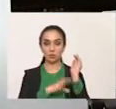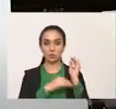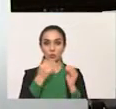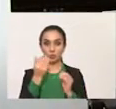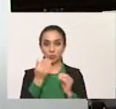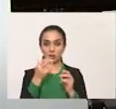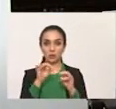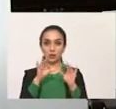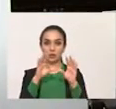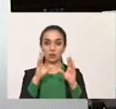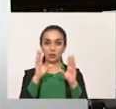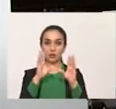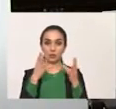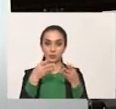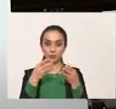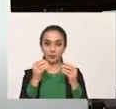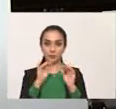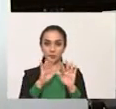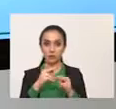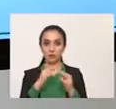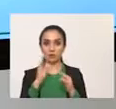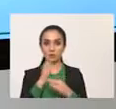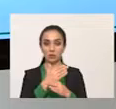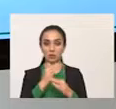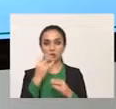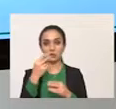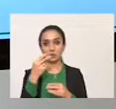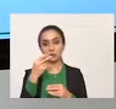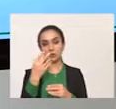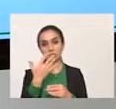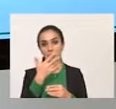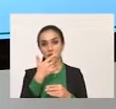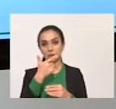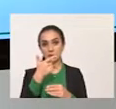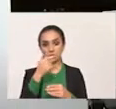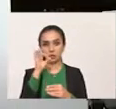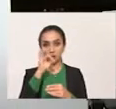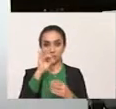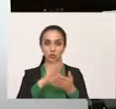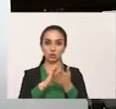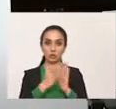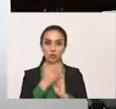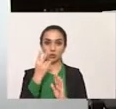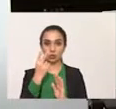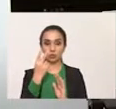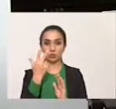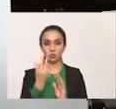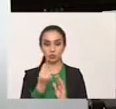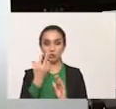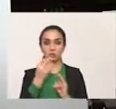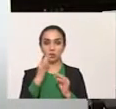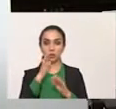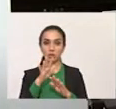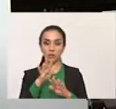bu ivitma filtrlanib, 20-25 gradusli sharoitda 2-3 kun